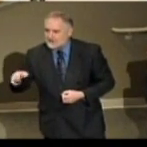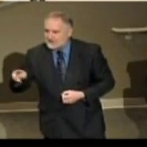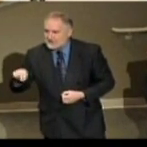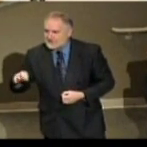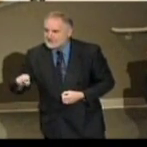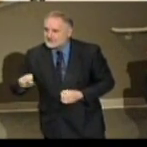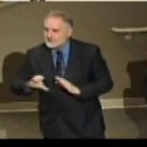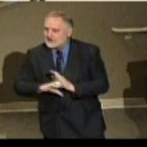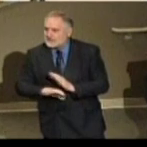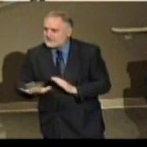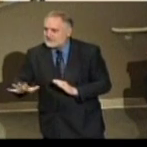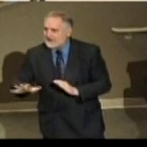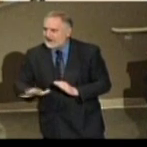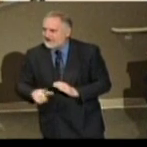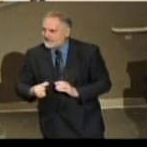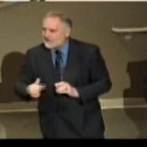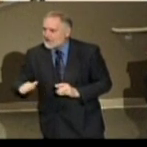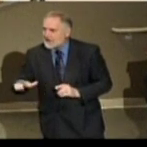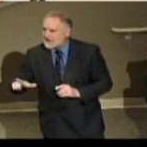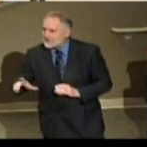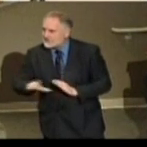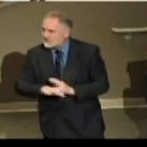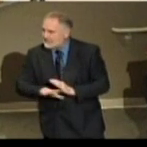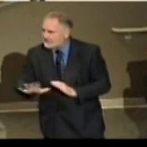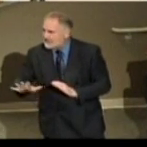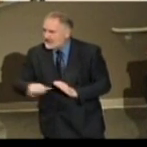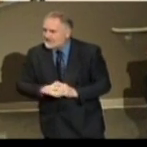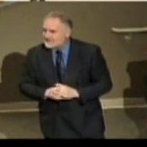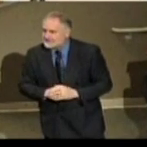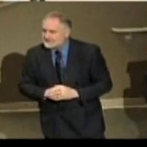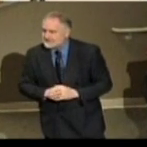5. Galatians chapter 5.